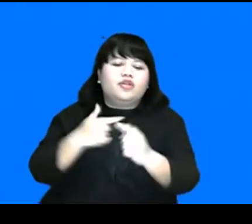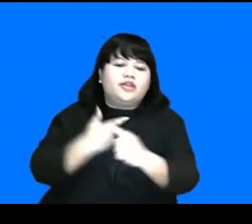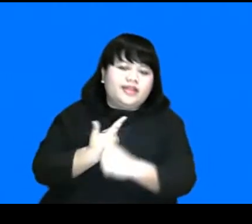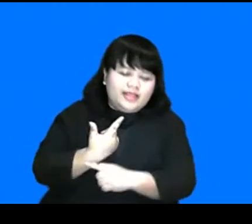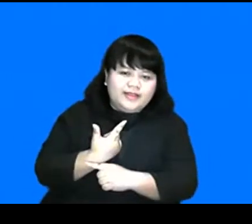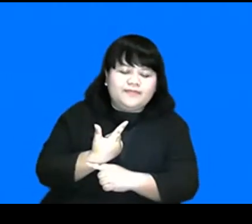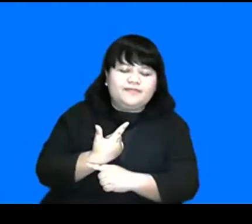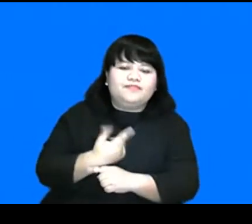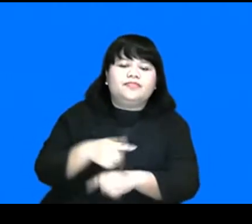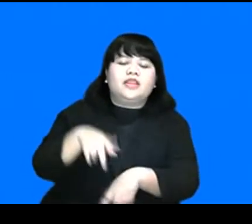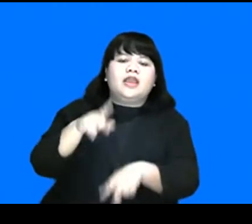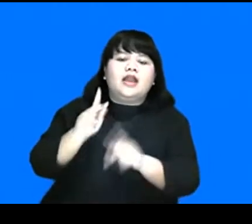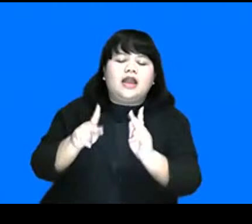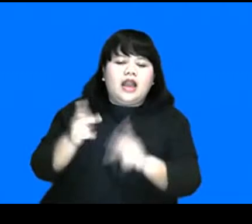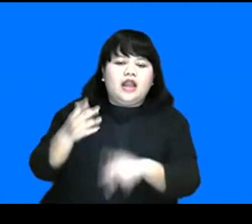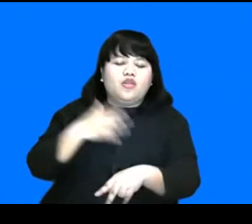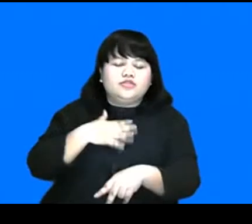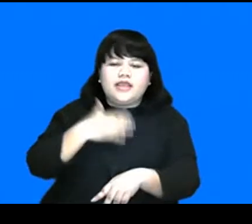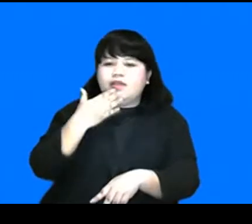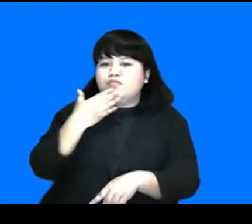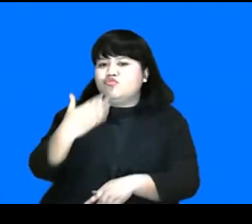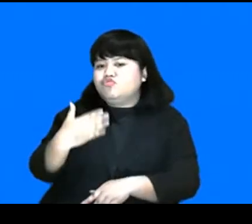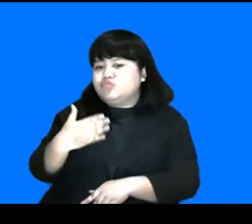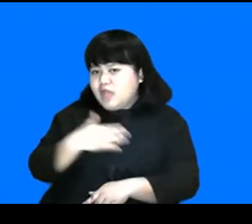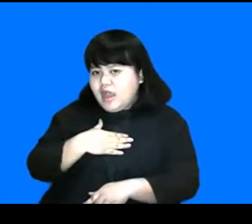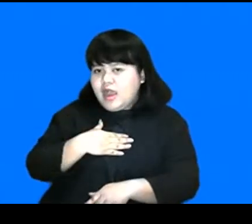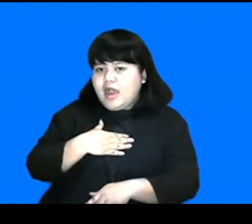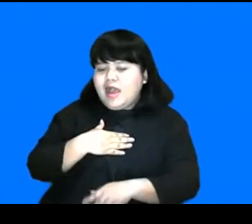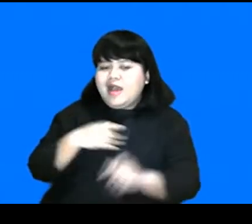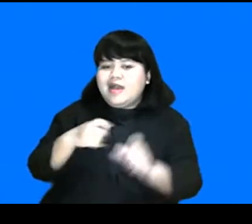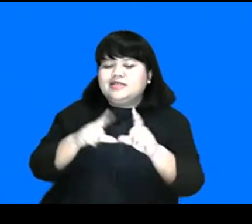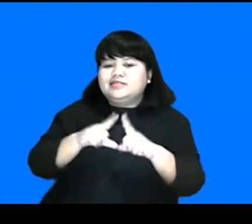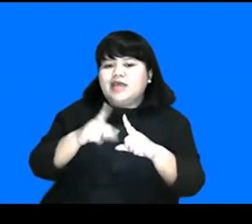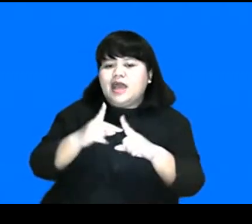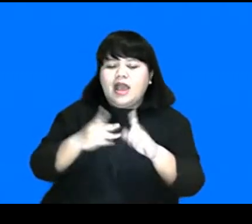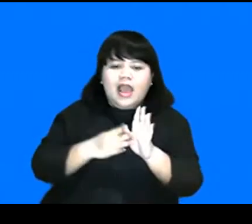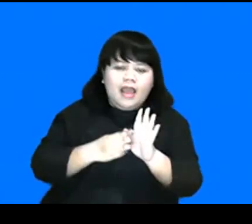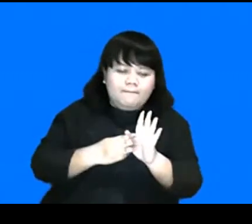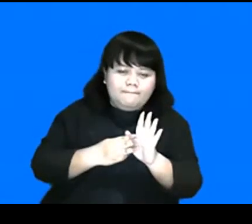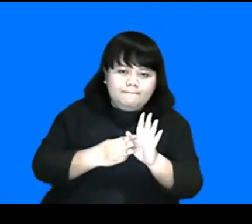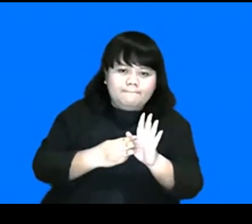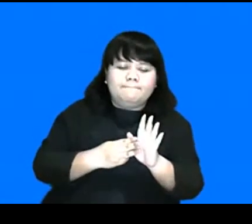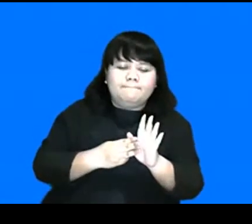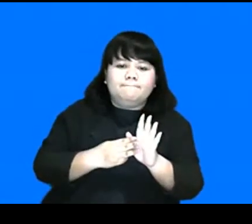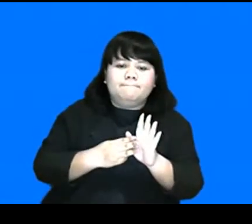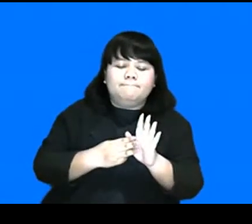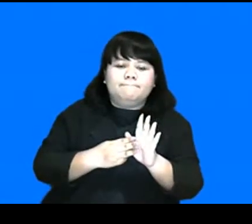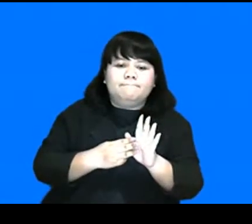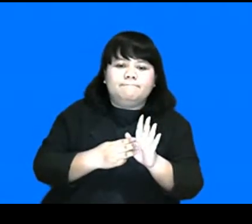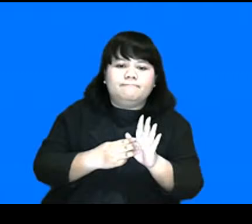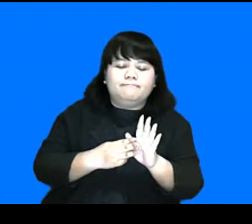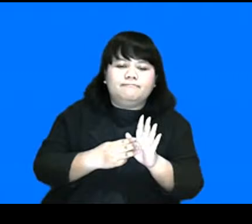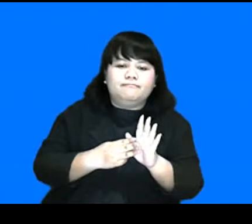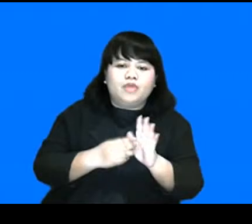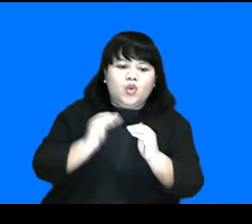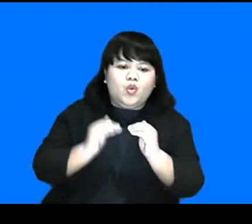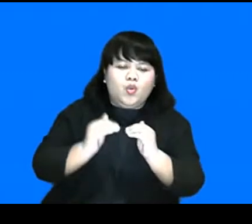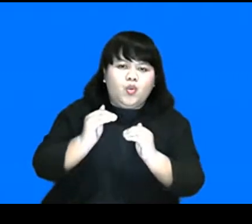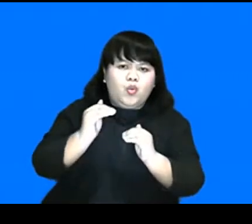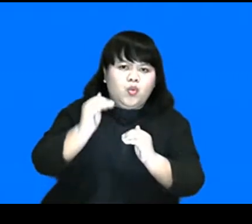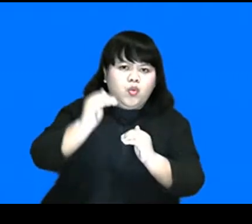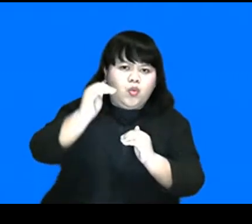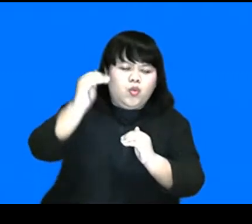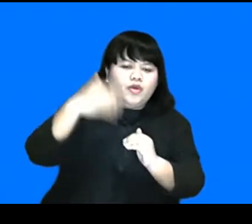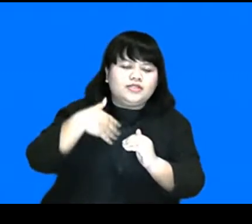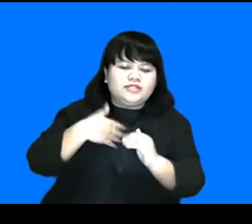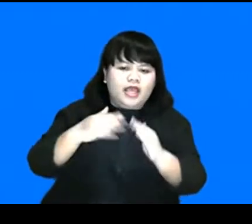up, what is the use? If I live in a huge mansion and I don't sell it, it's just